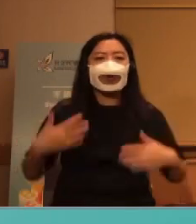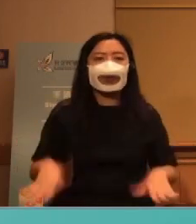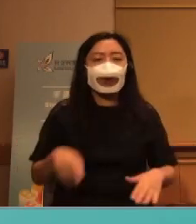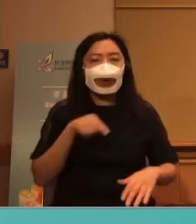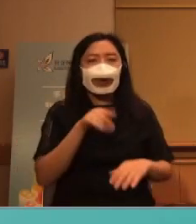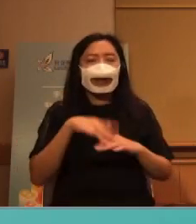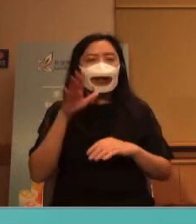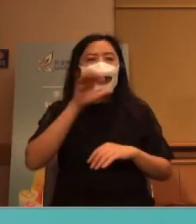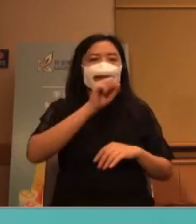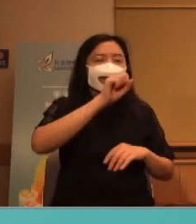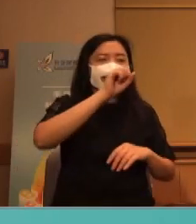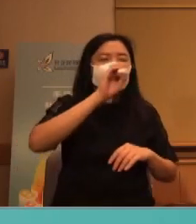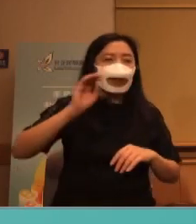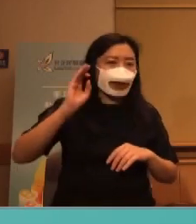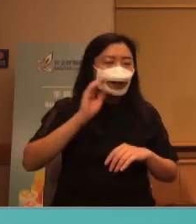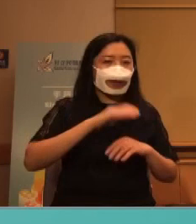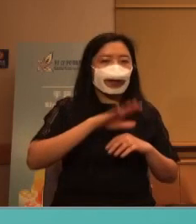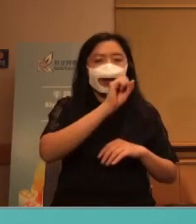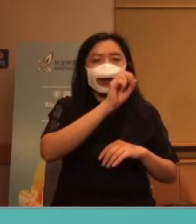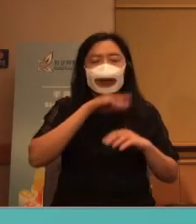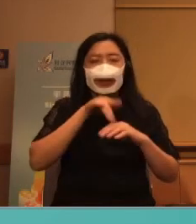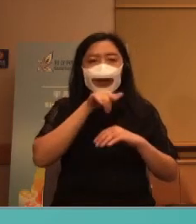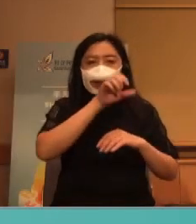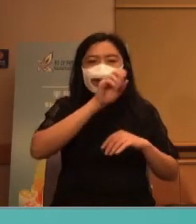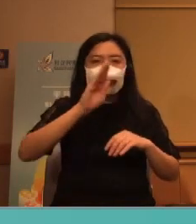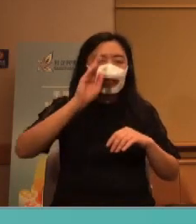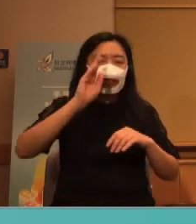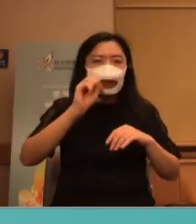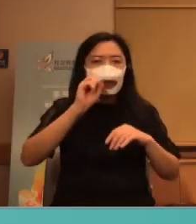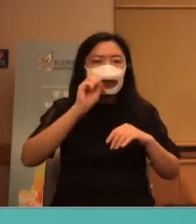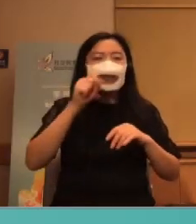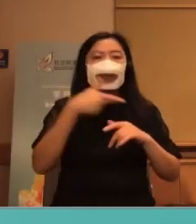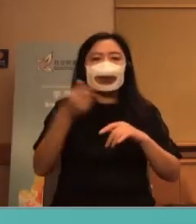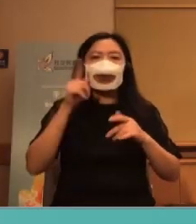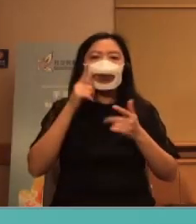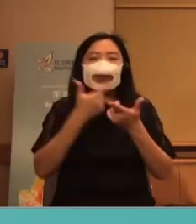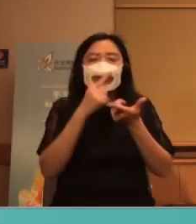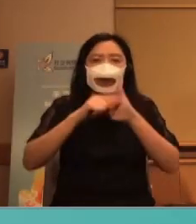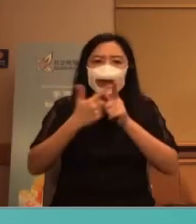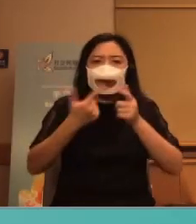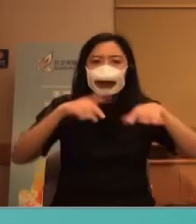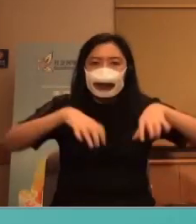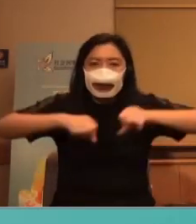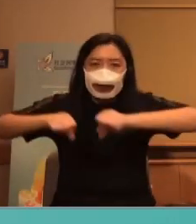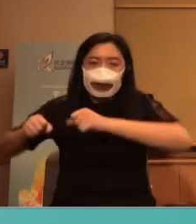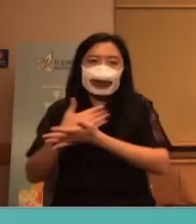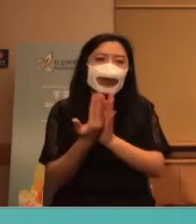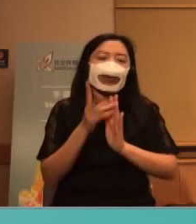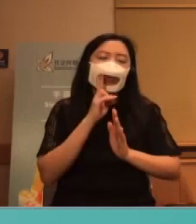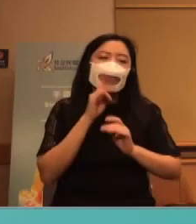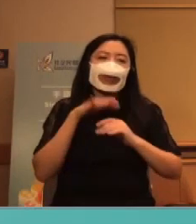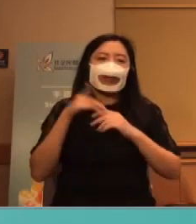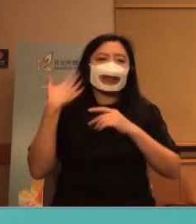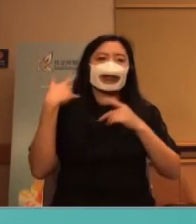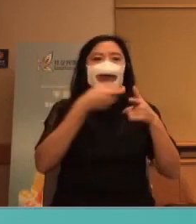They came to rescue different projects and companies that were in trouble after Luna collapsed. So this question